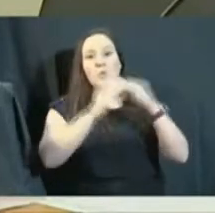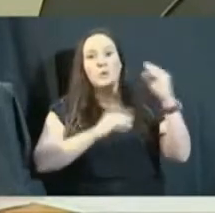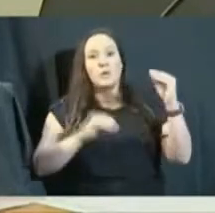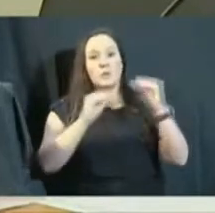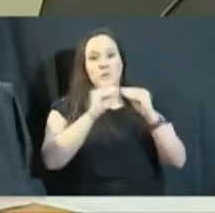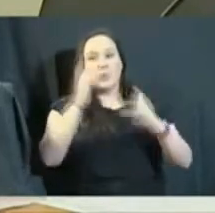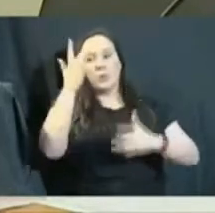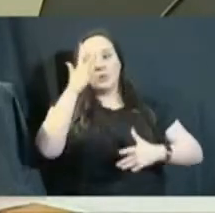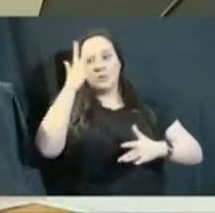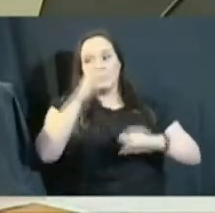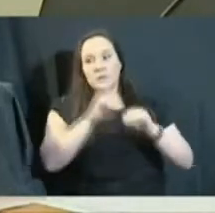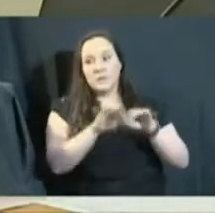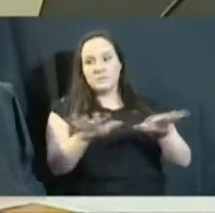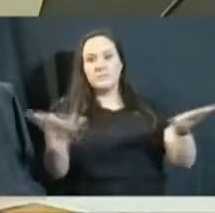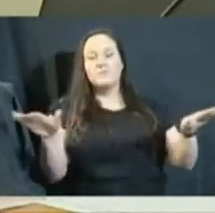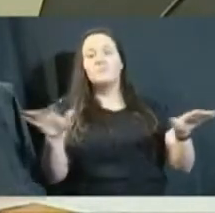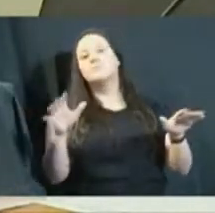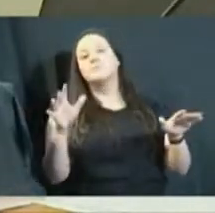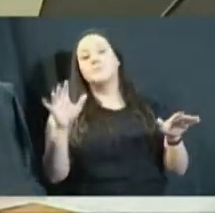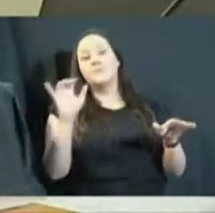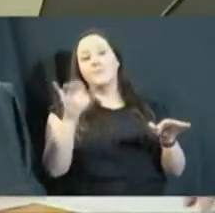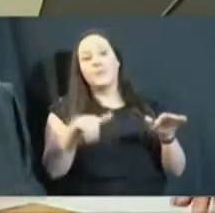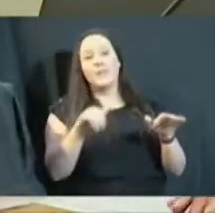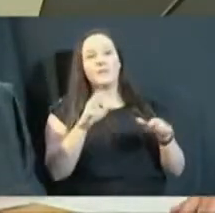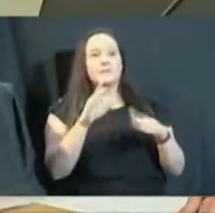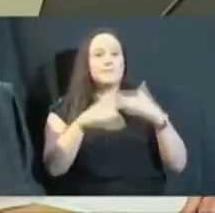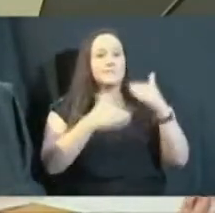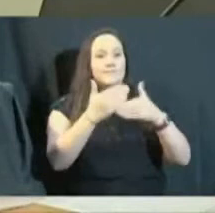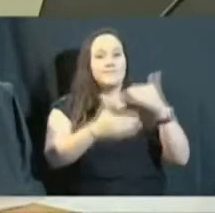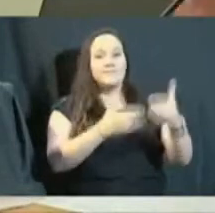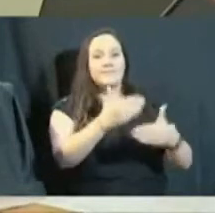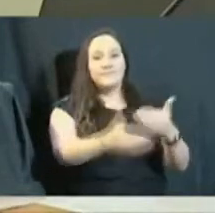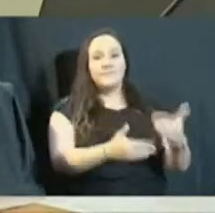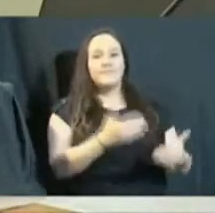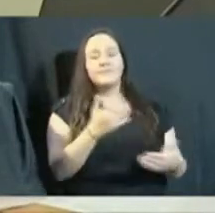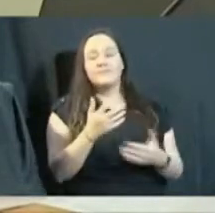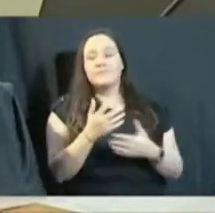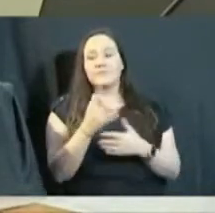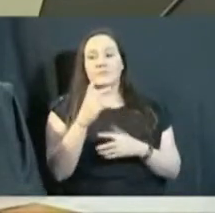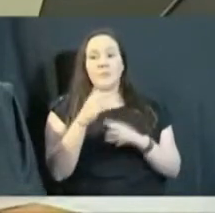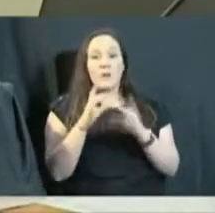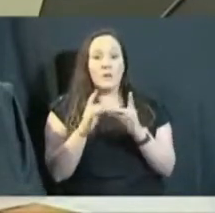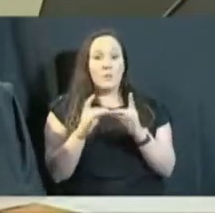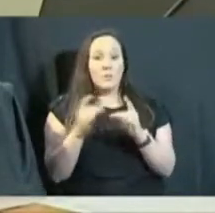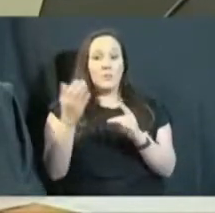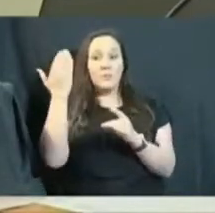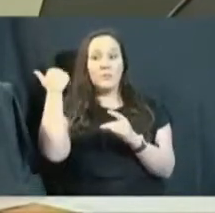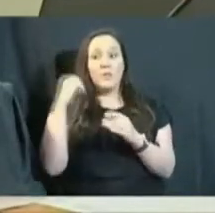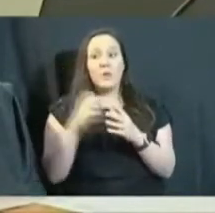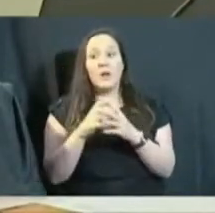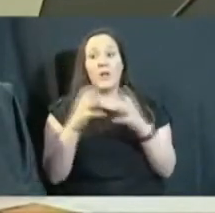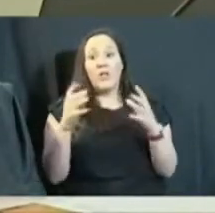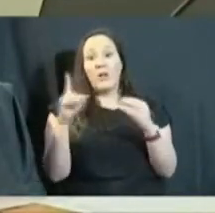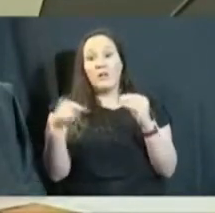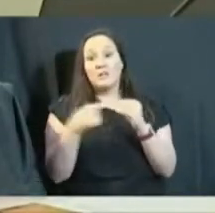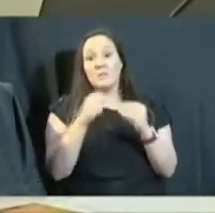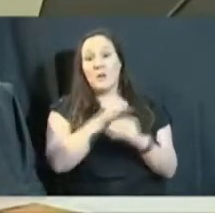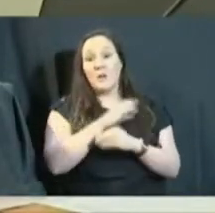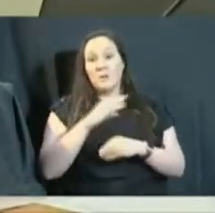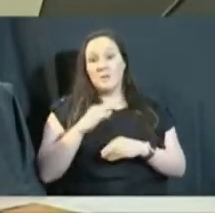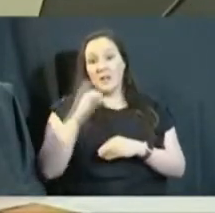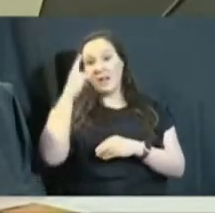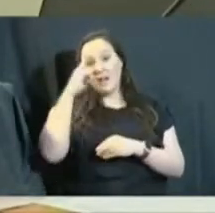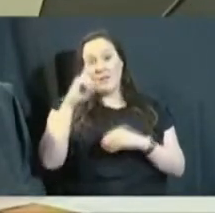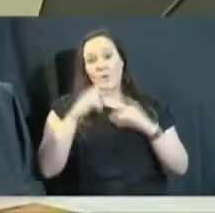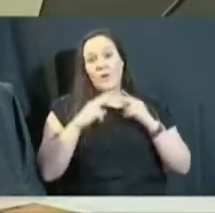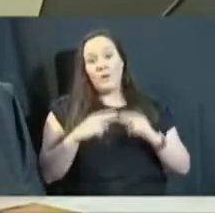before. And there's kind of a domino effect of that. And as we've mentioned before, a lot of this has been about staffing for the healthcare